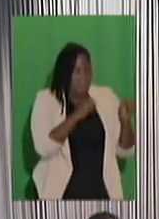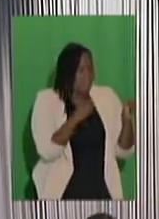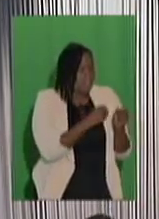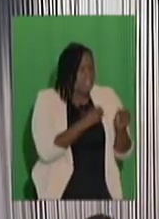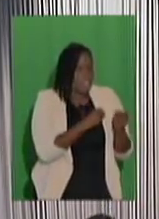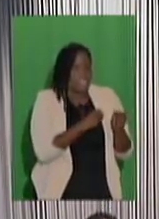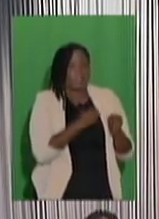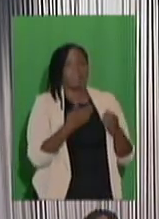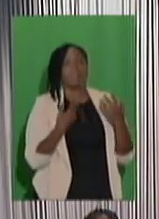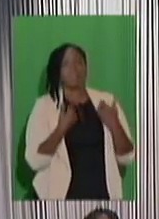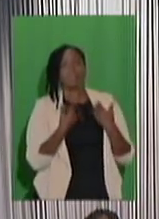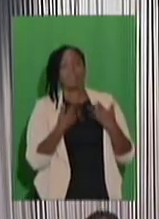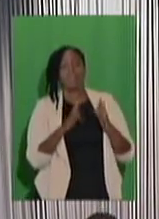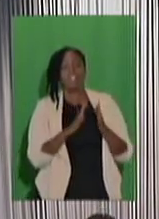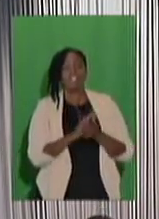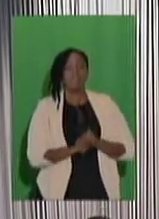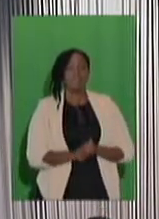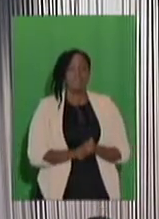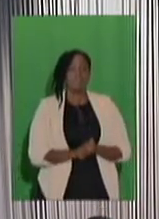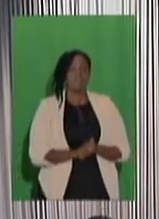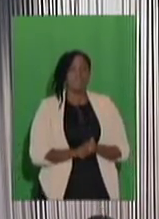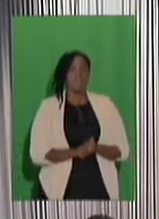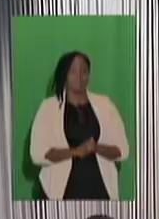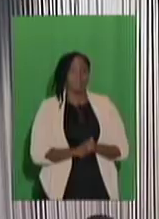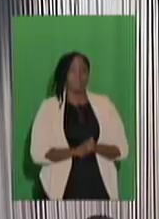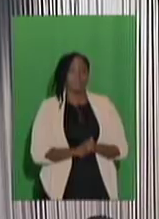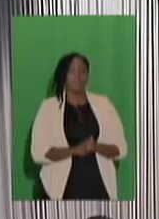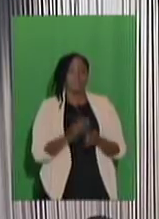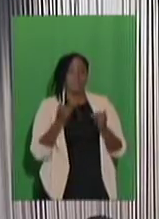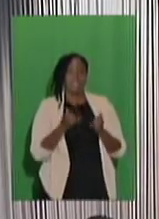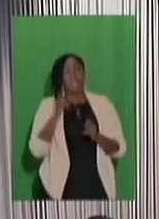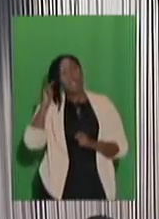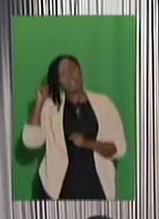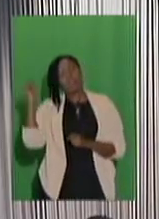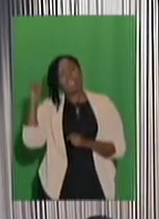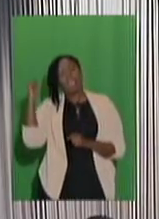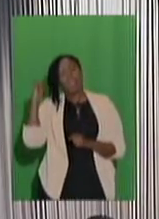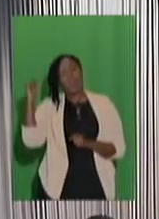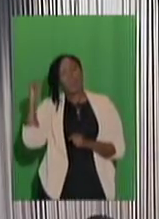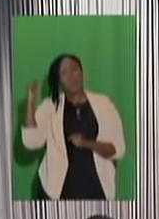That's it? Mm-hmm. Okay. I recognize Tobago Channel 5.